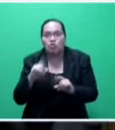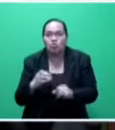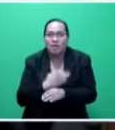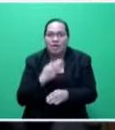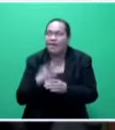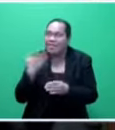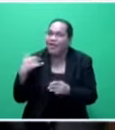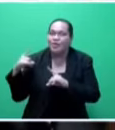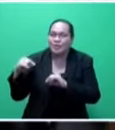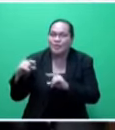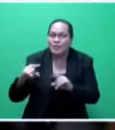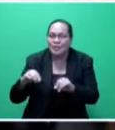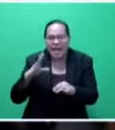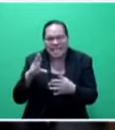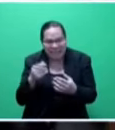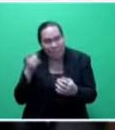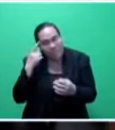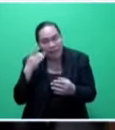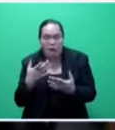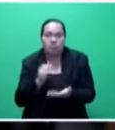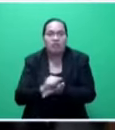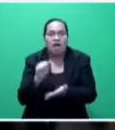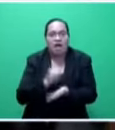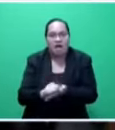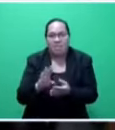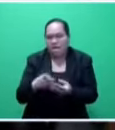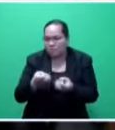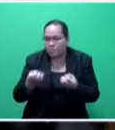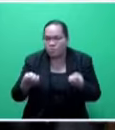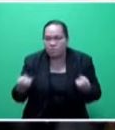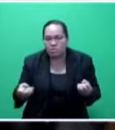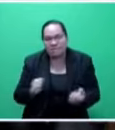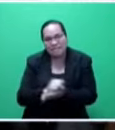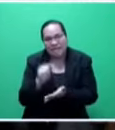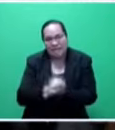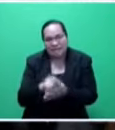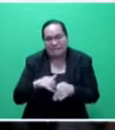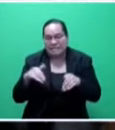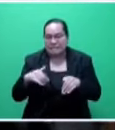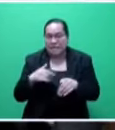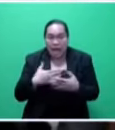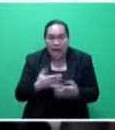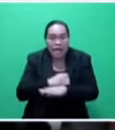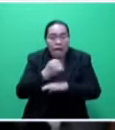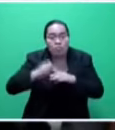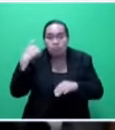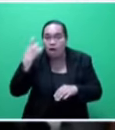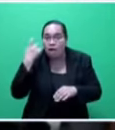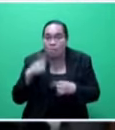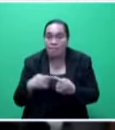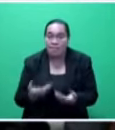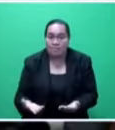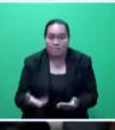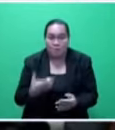that they're doing. Some of them are thinking now of selling their assets and their equipment. And these are something that government is worried about. Because right now,